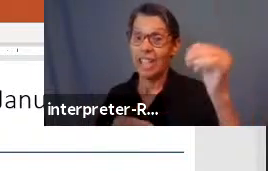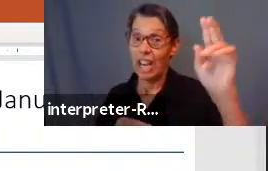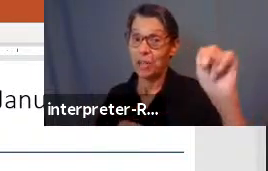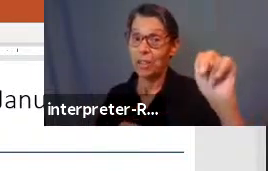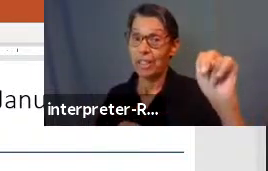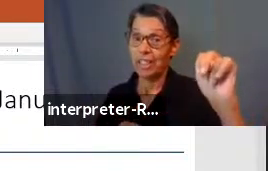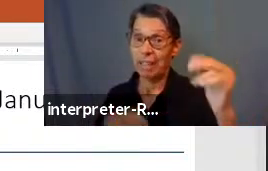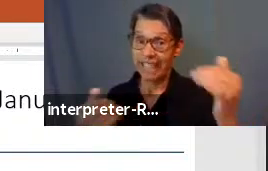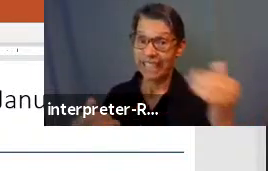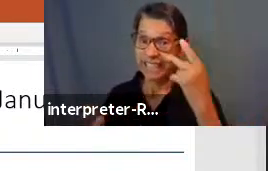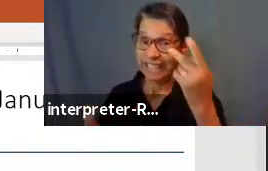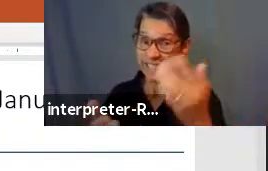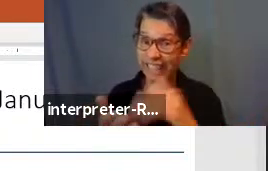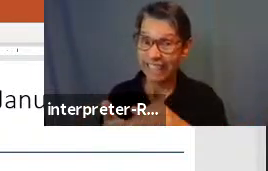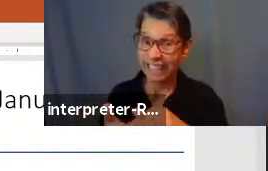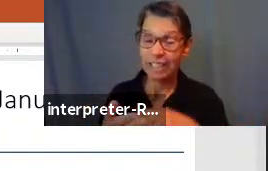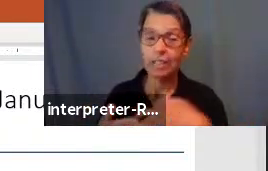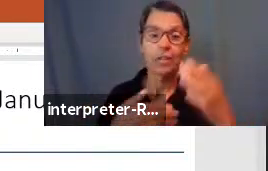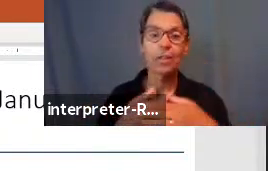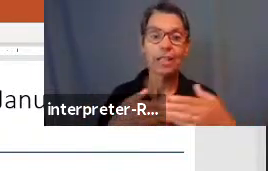Next slide, please.